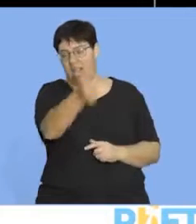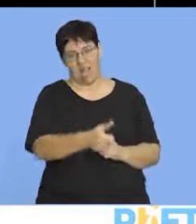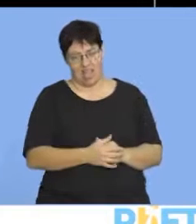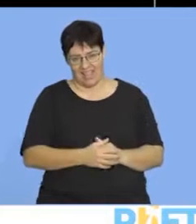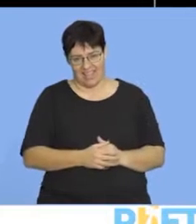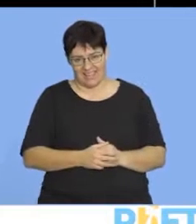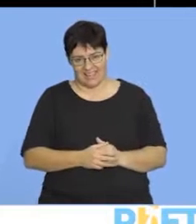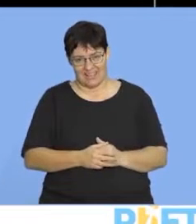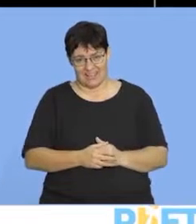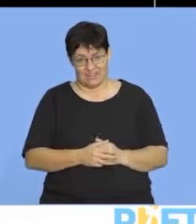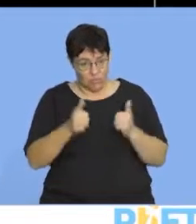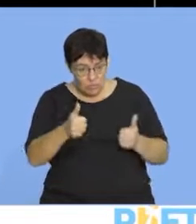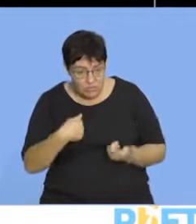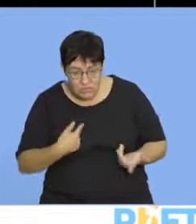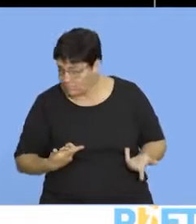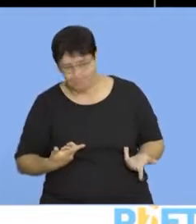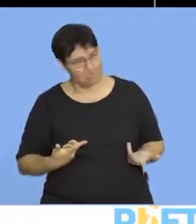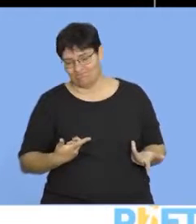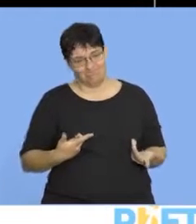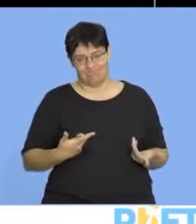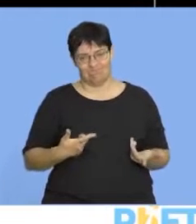attraction. This is not good for us